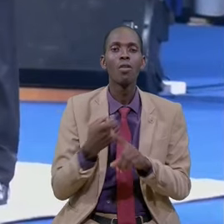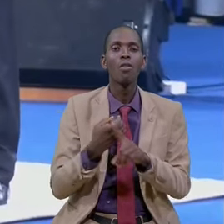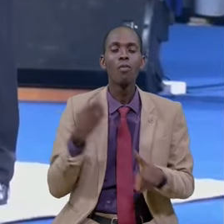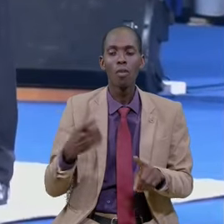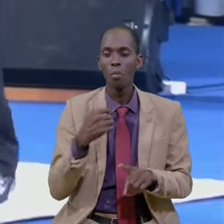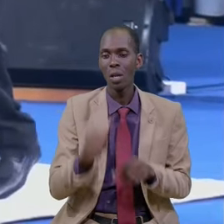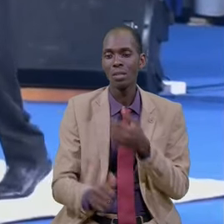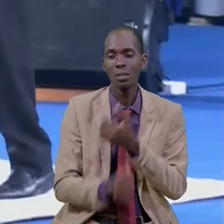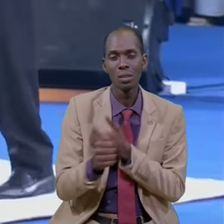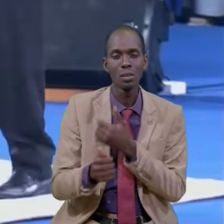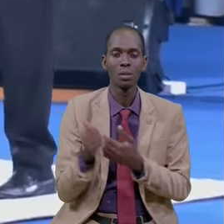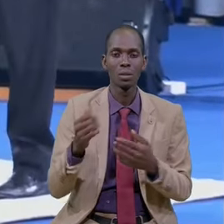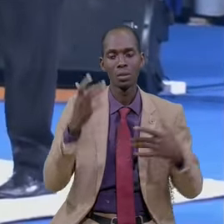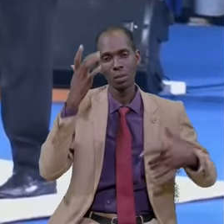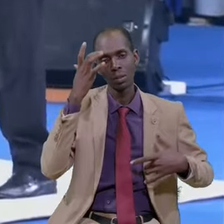disease